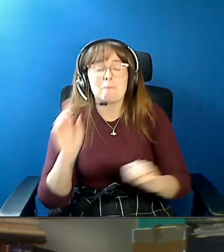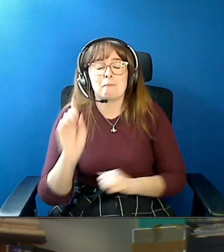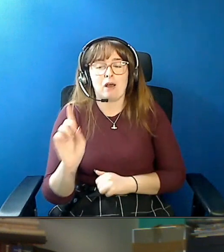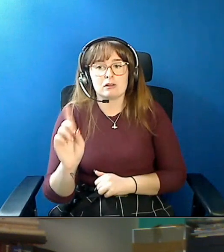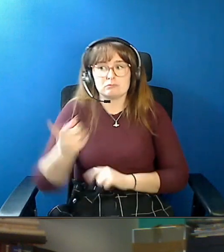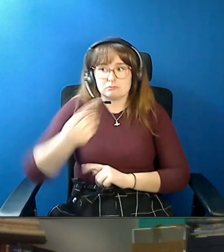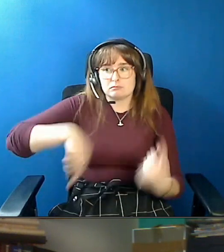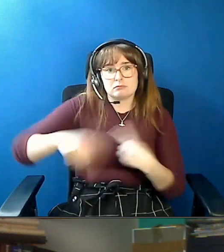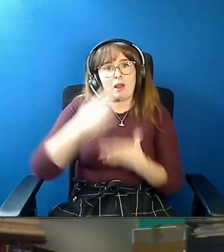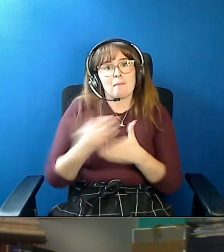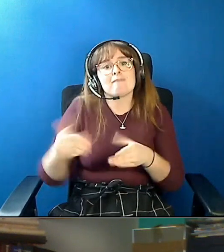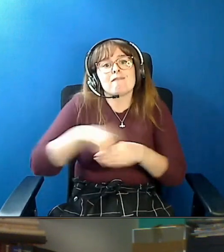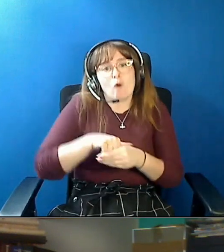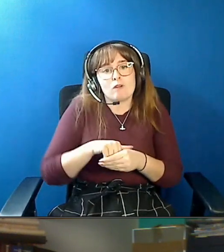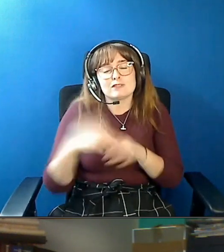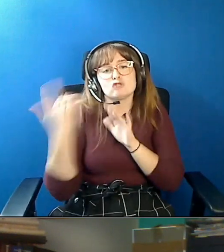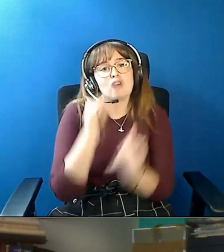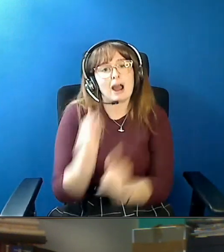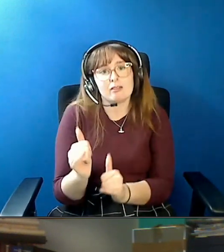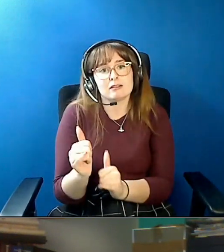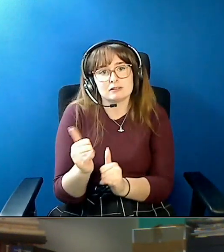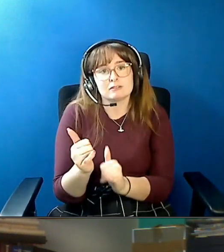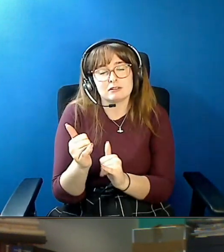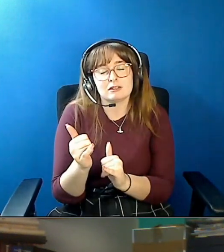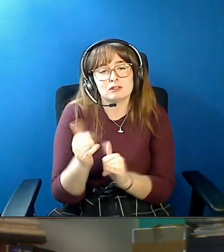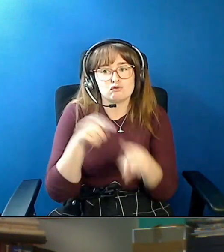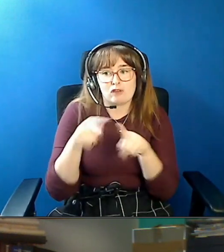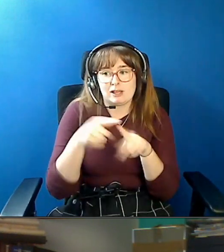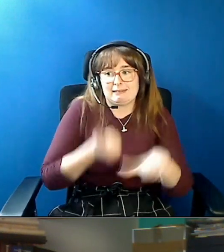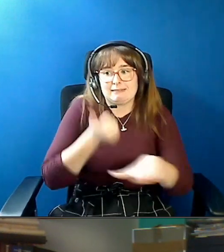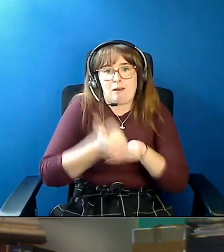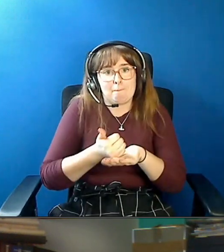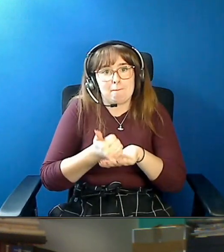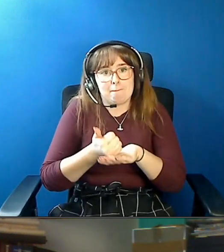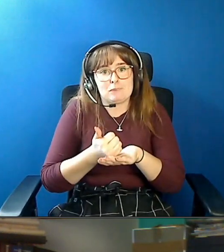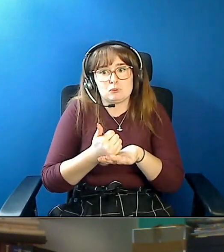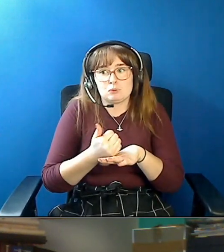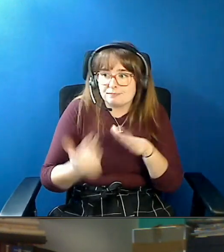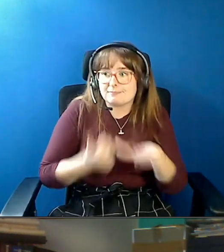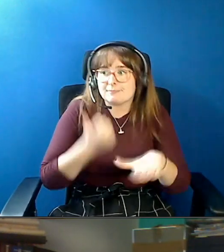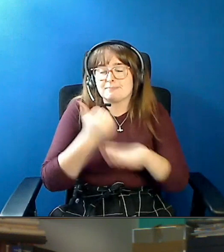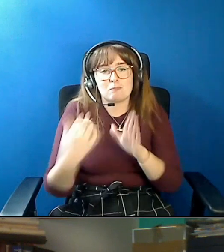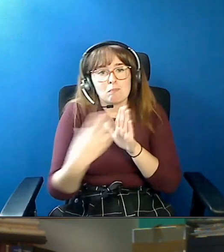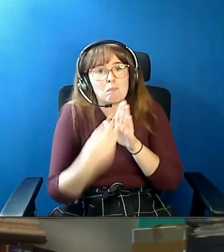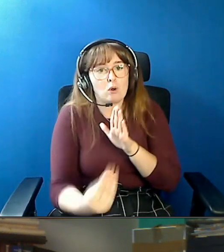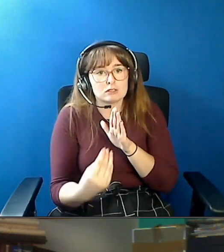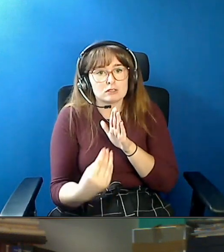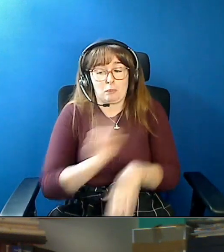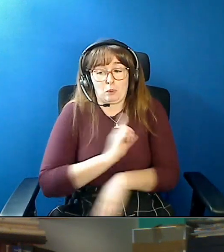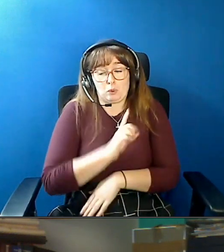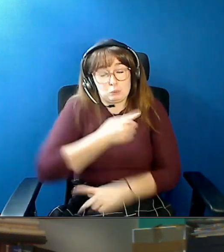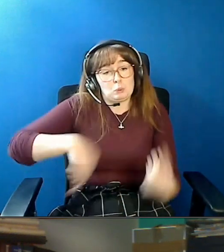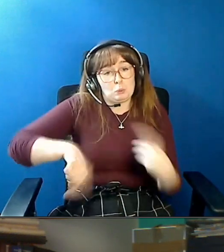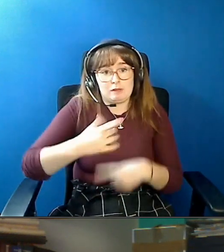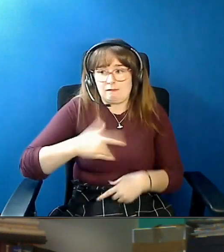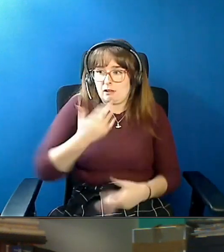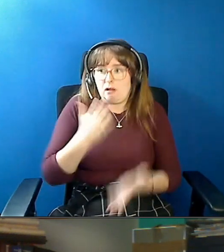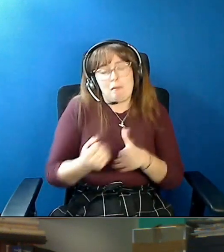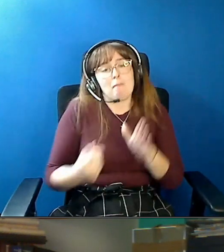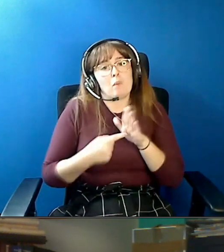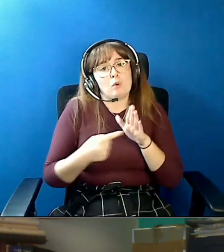involved in various trials to to start building models around this, because we do see it as a a really important